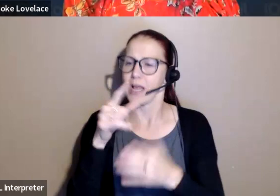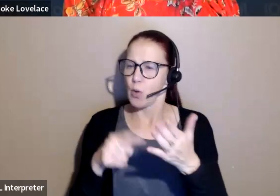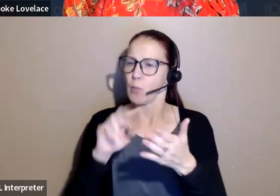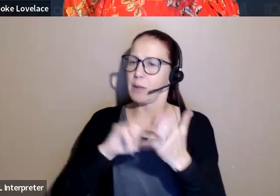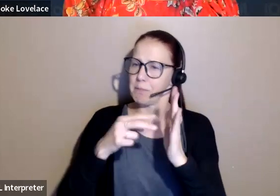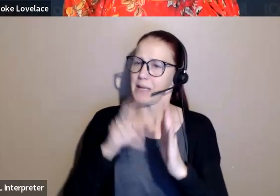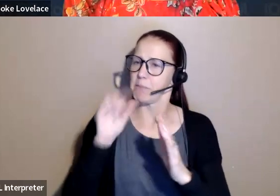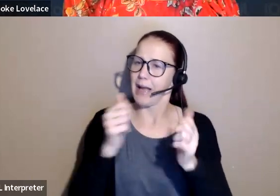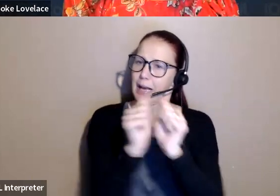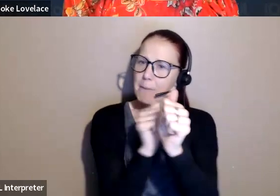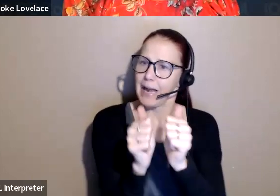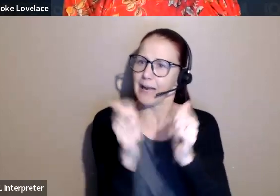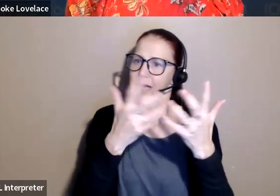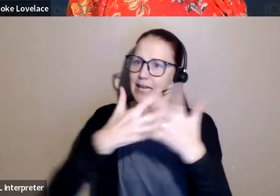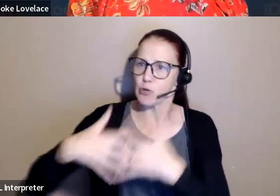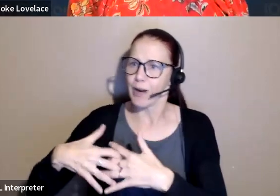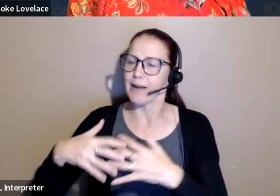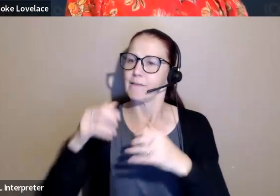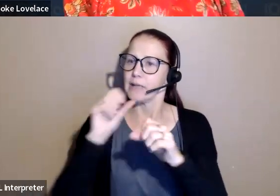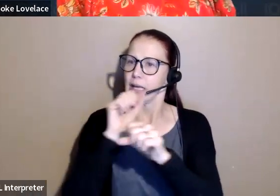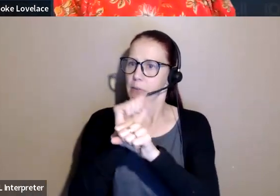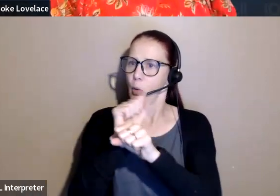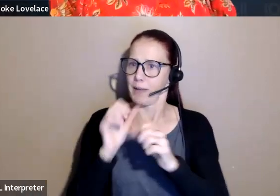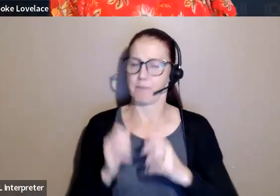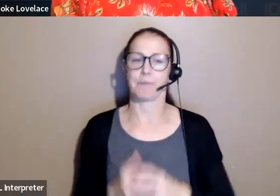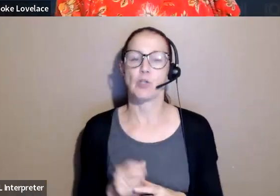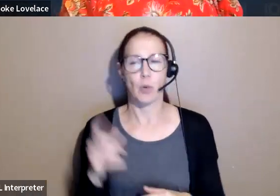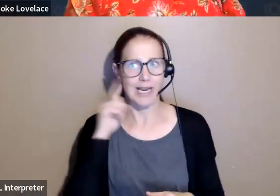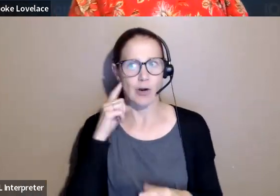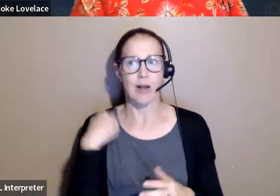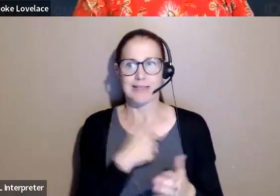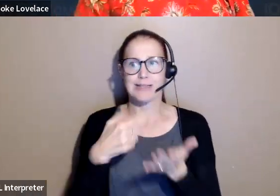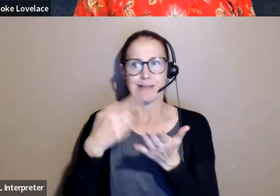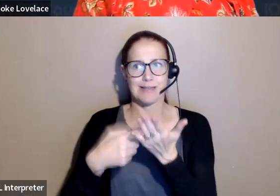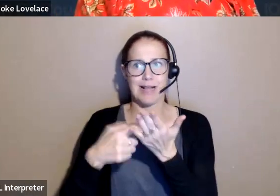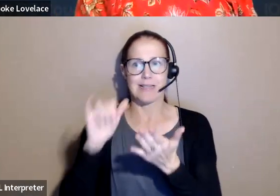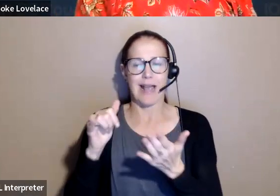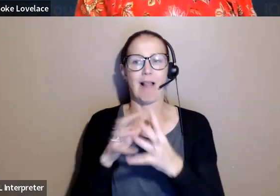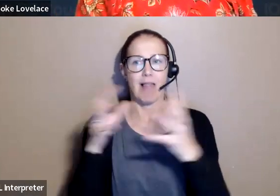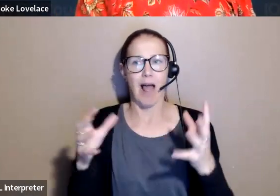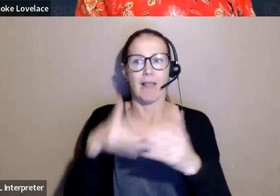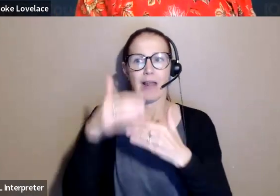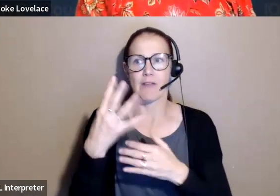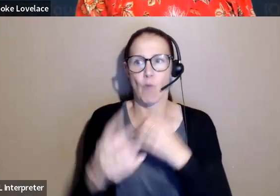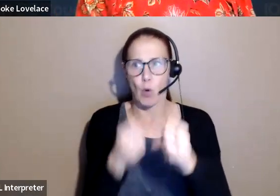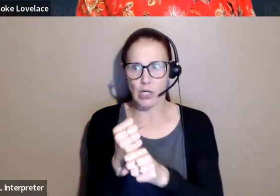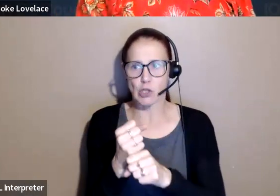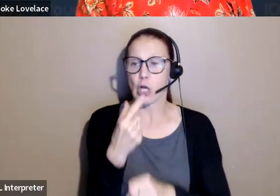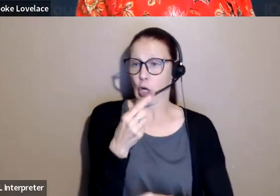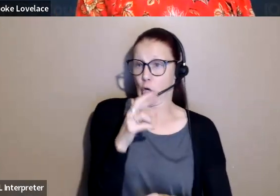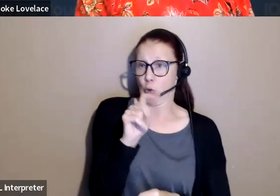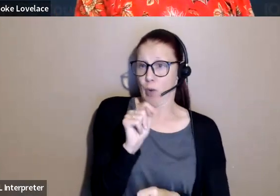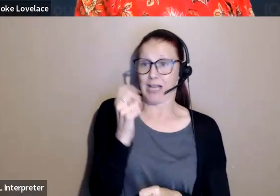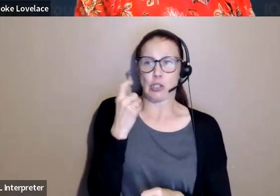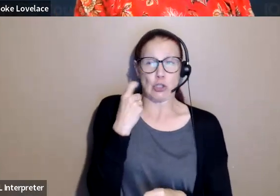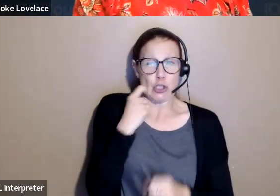competitive integrated employment. So you'll hear us talk quite a lot about that in the next 4 years. This grant, it's just starting off